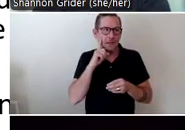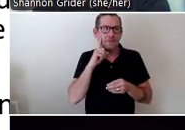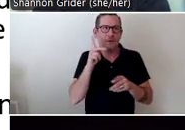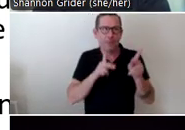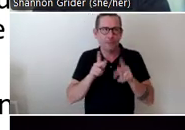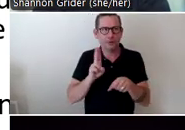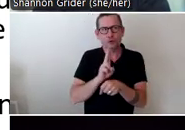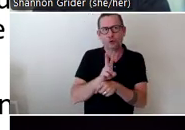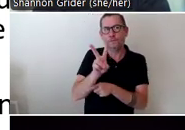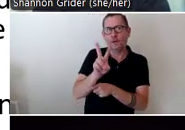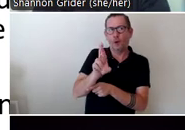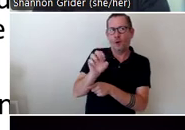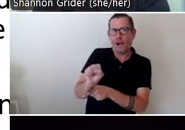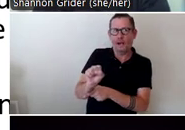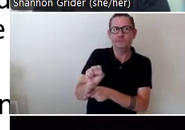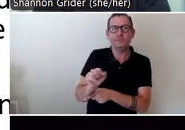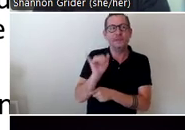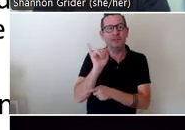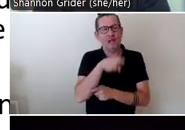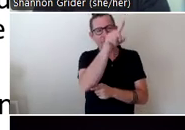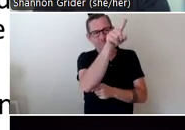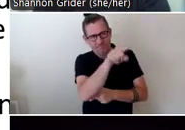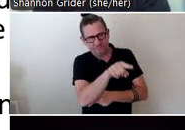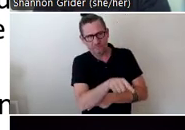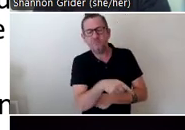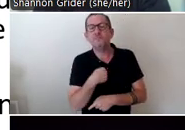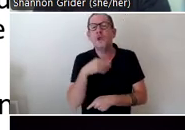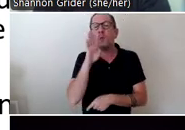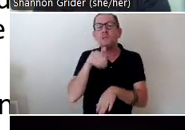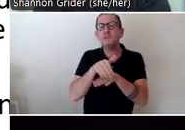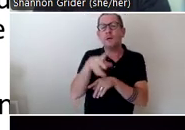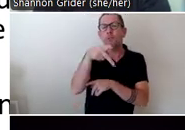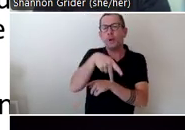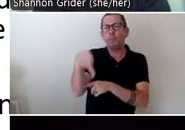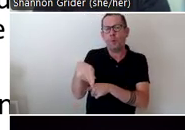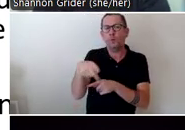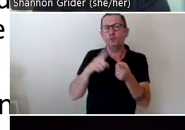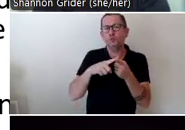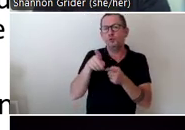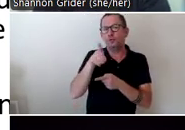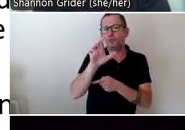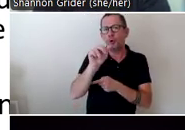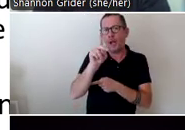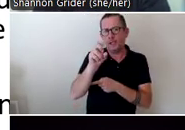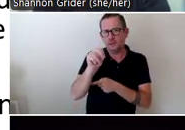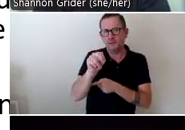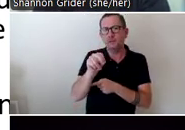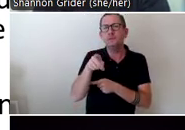So I've already kind of explained most of this about using video relay service. Most of us do use it on a